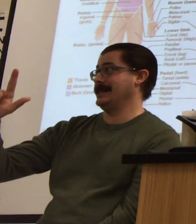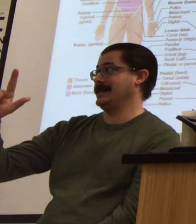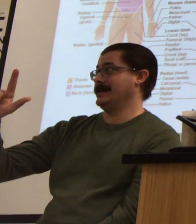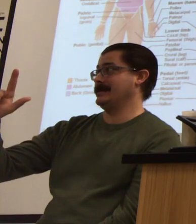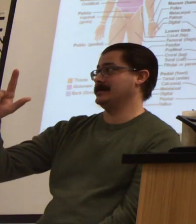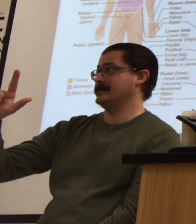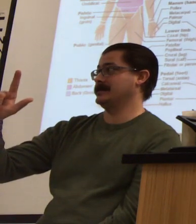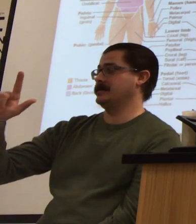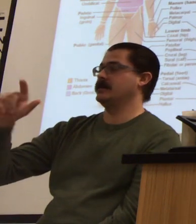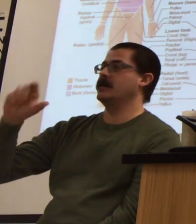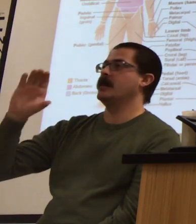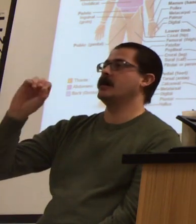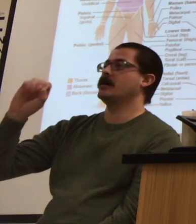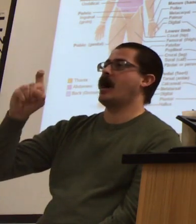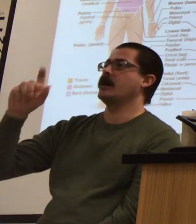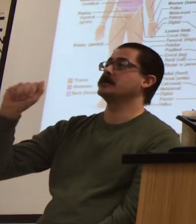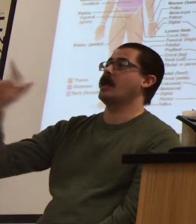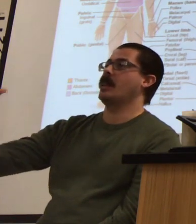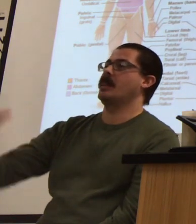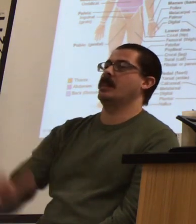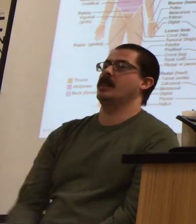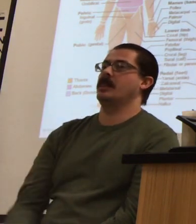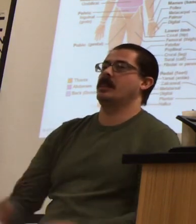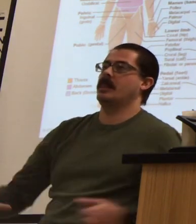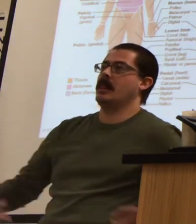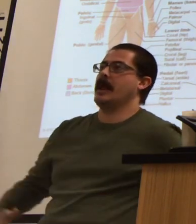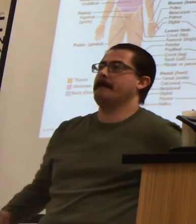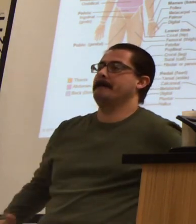Coxal hip.